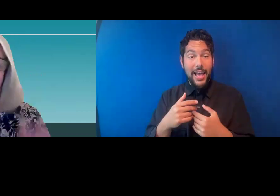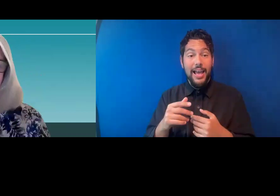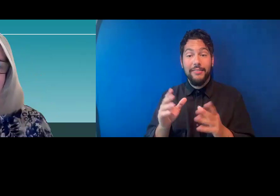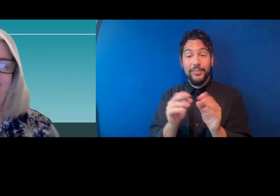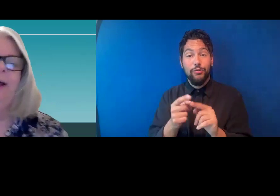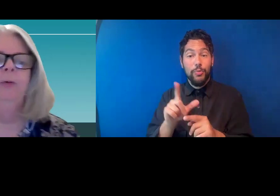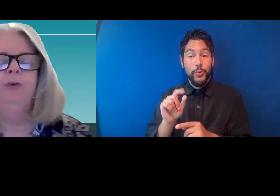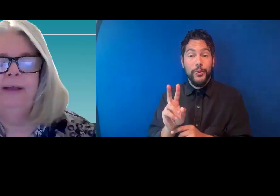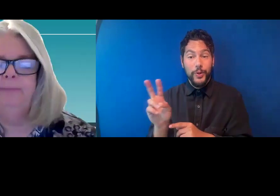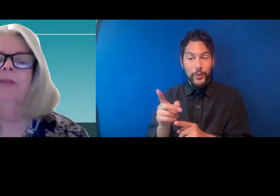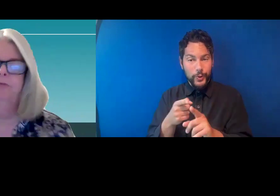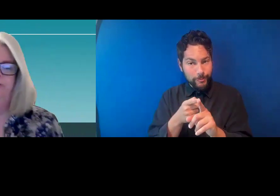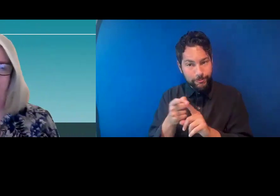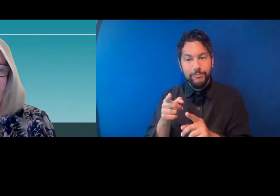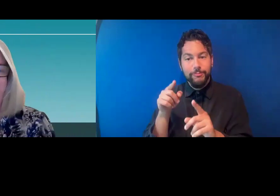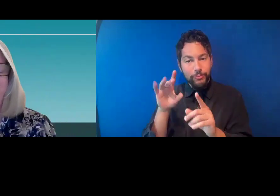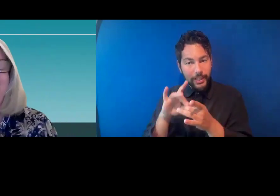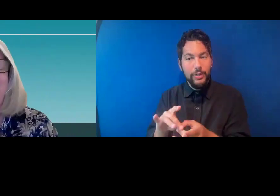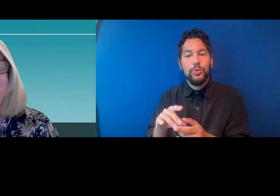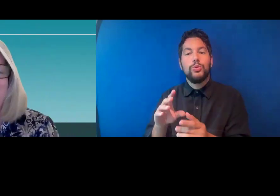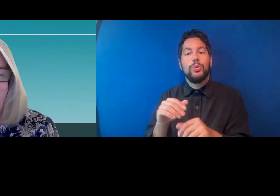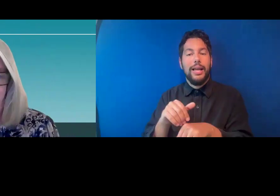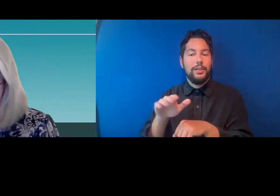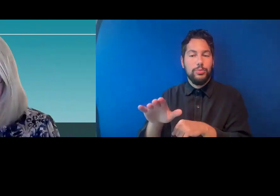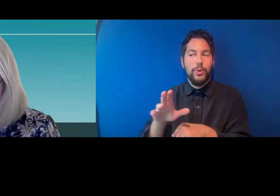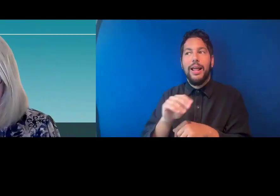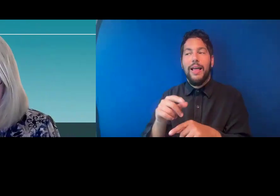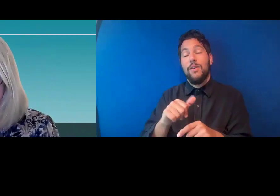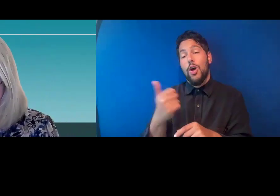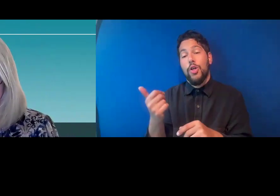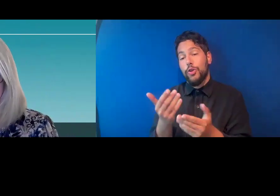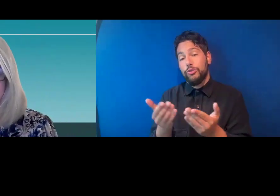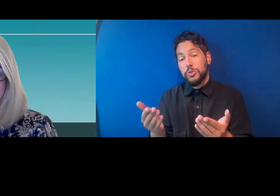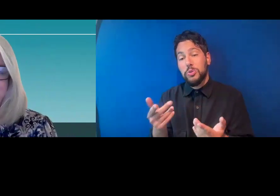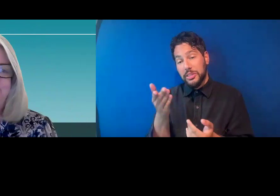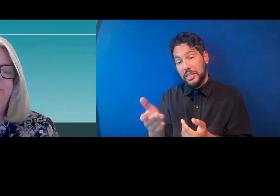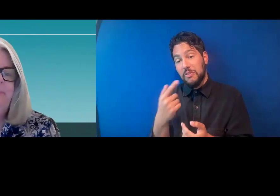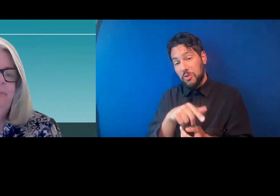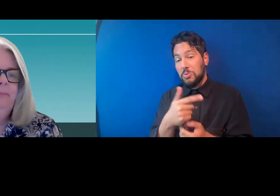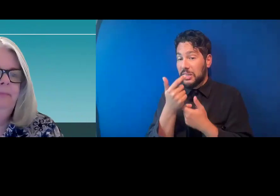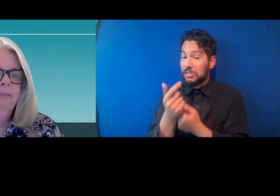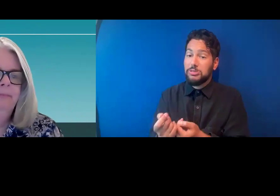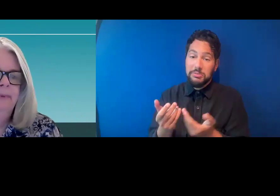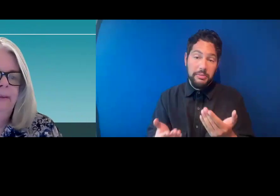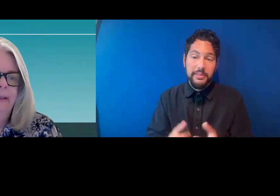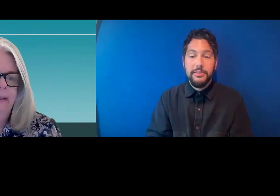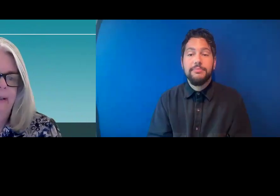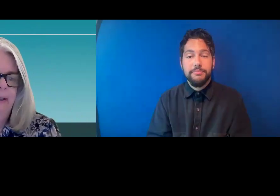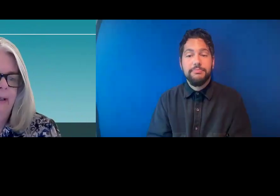on exporting that also has some other resources that you might find of interest.